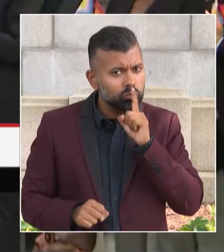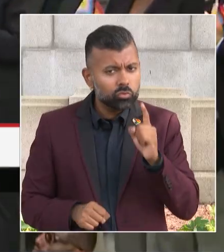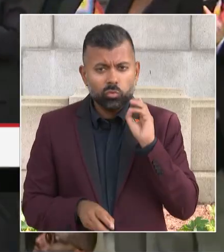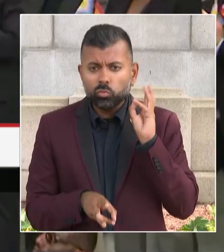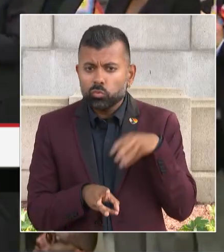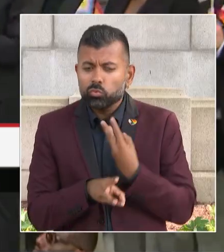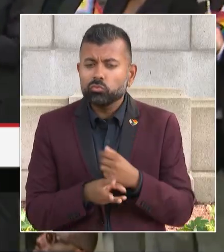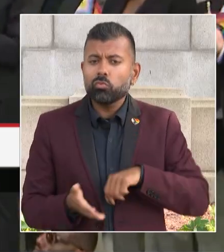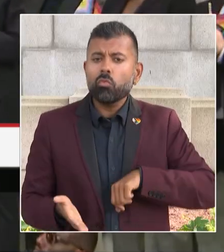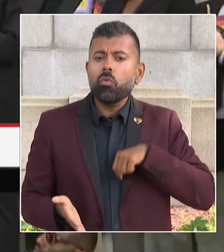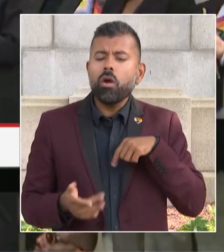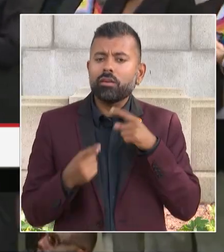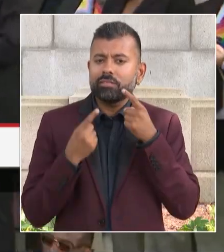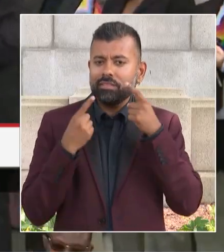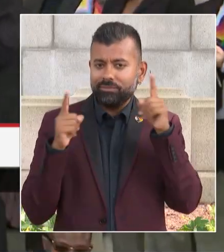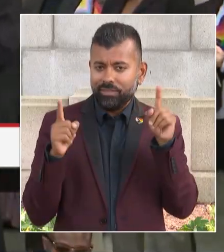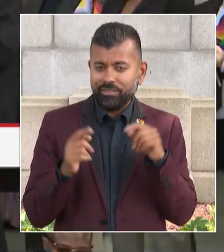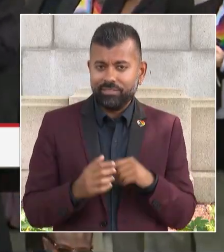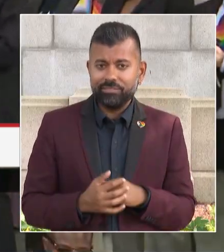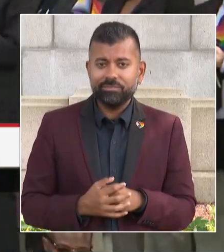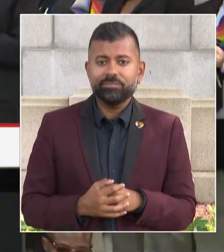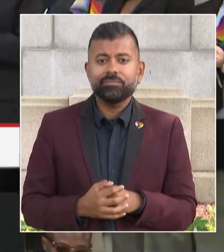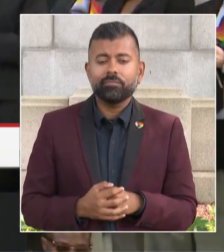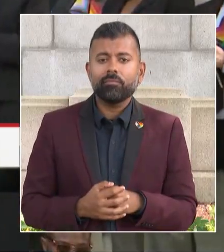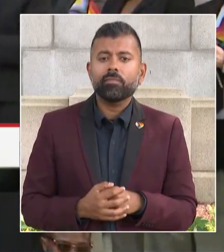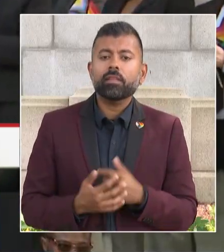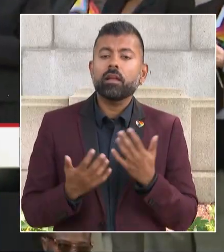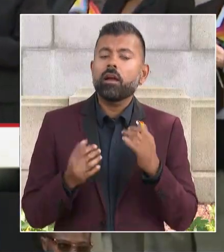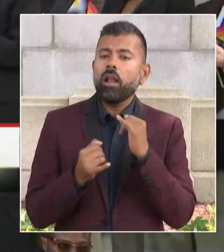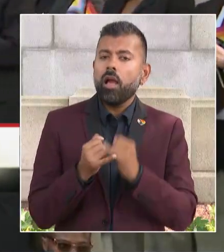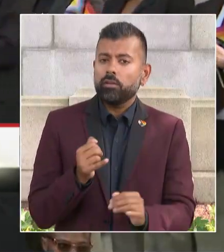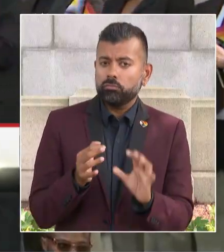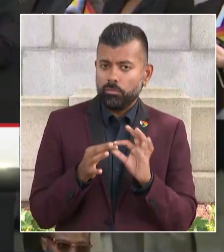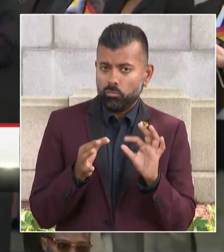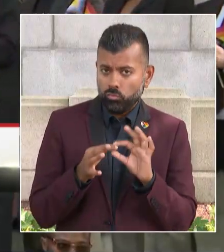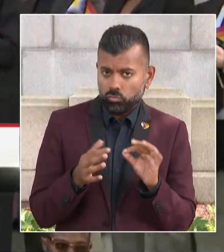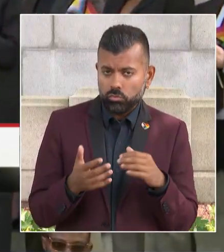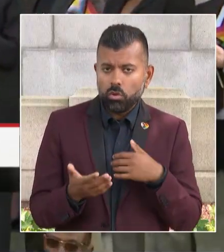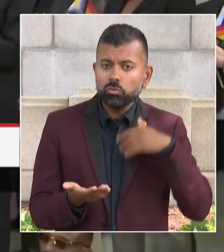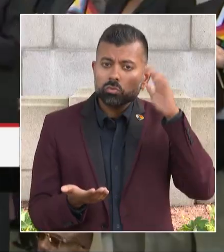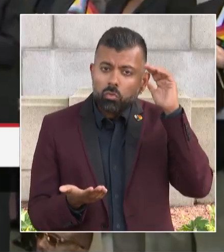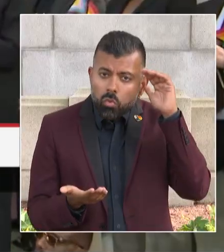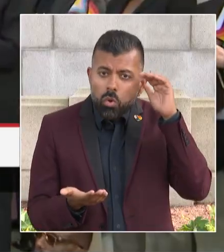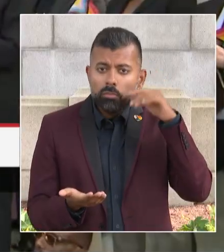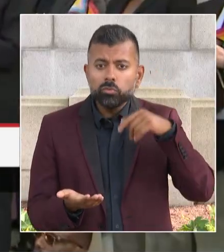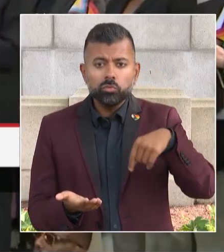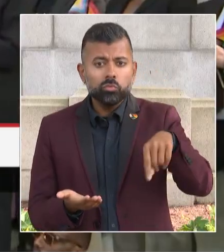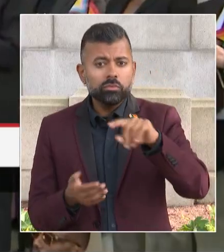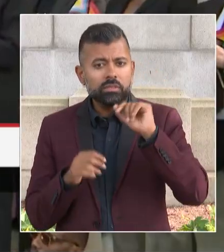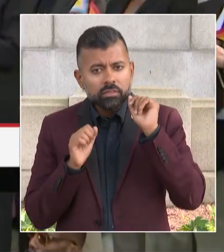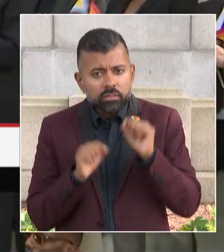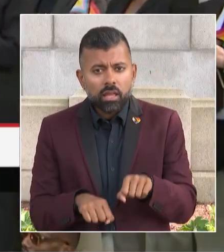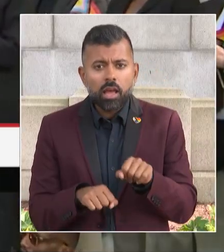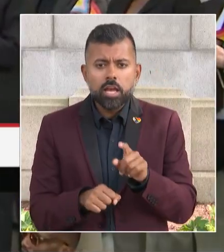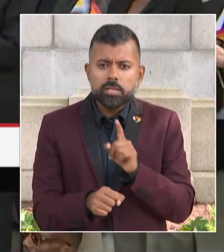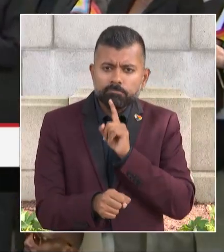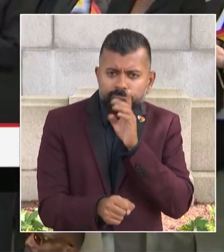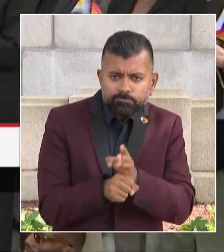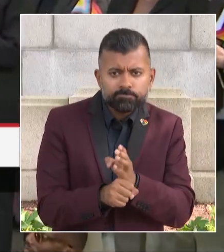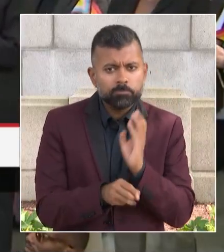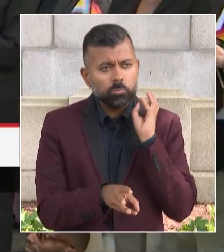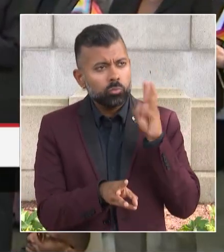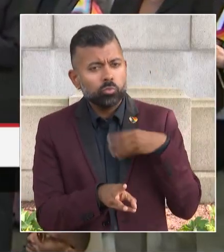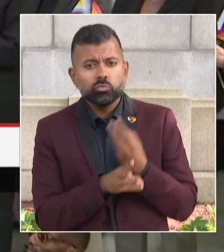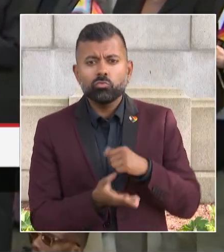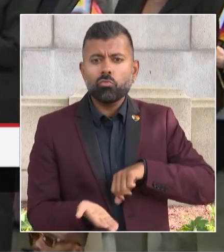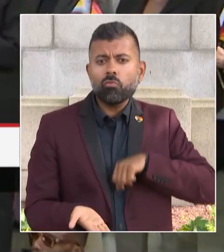And I will leave you with a charge that I hope we can all recommit here this World Pride to not only celebrate, to not only